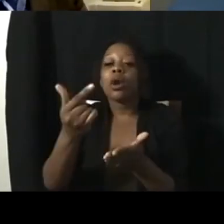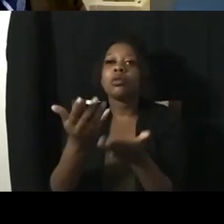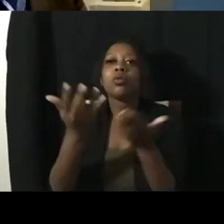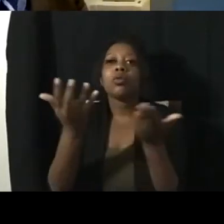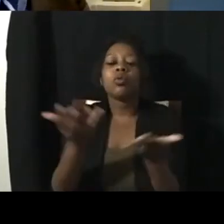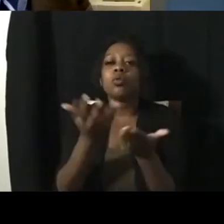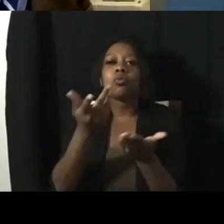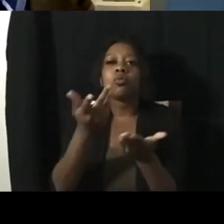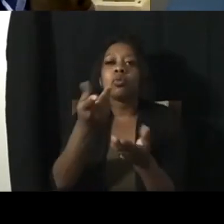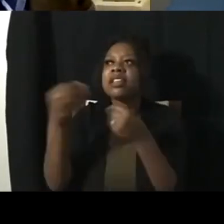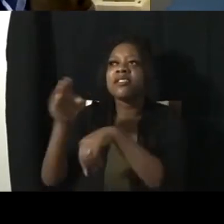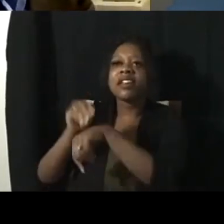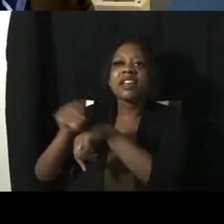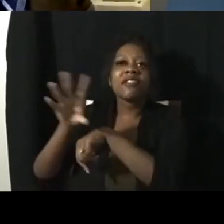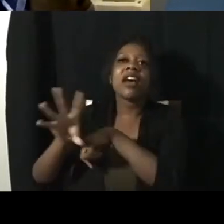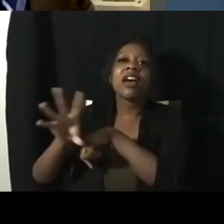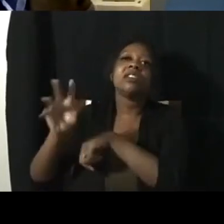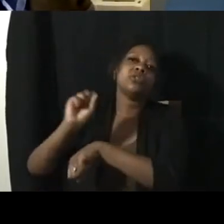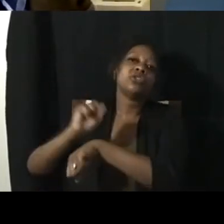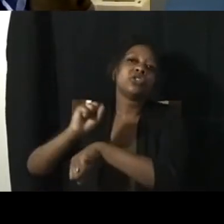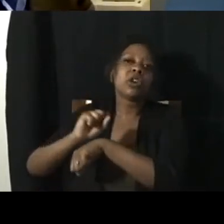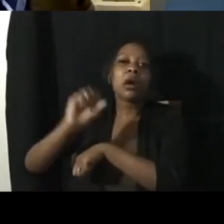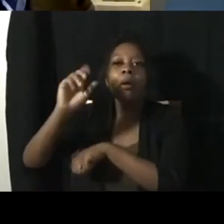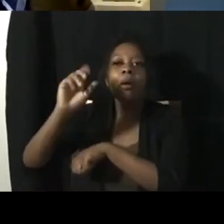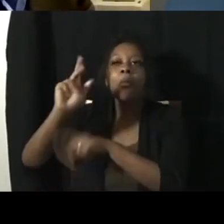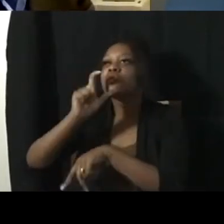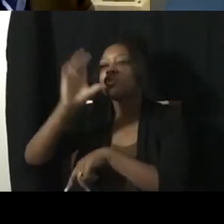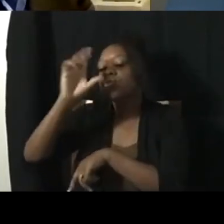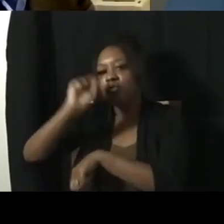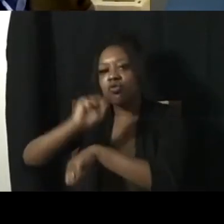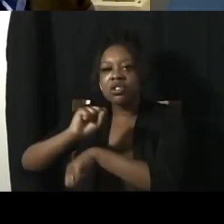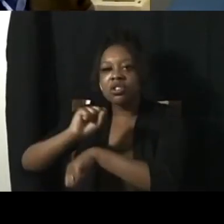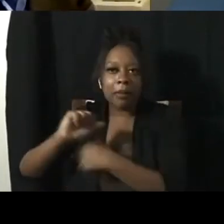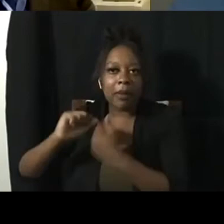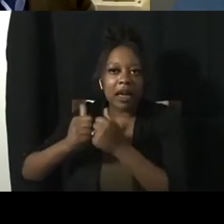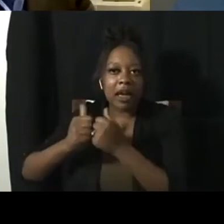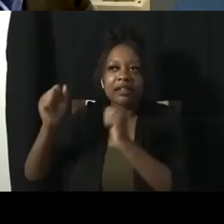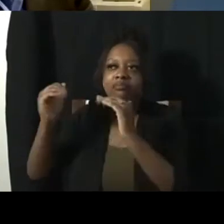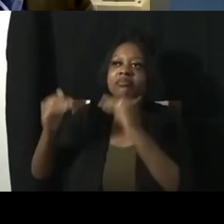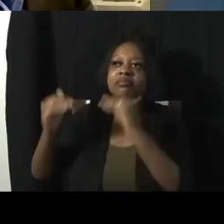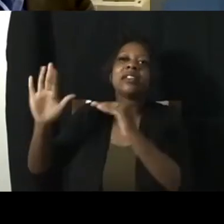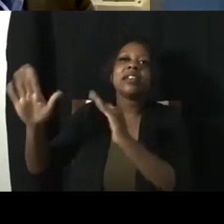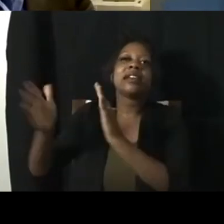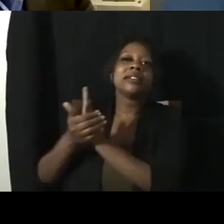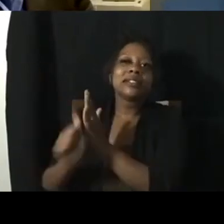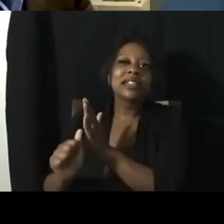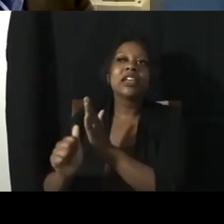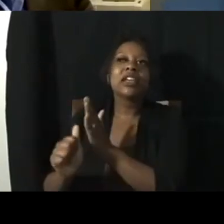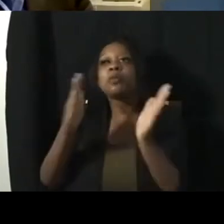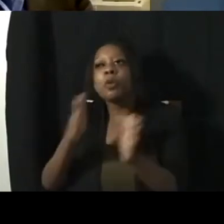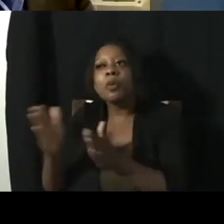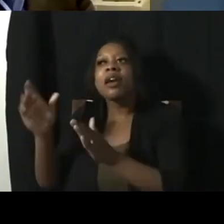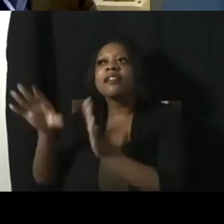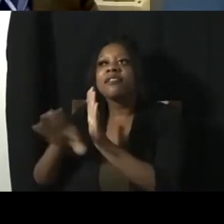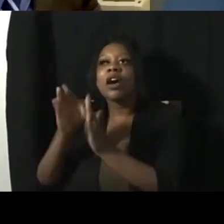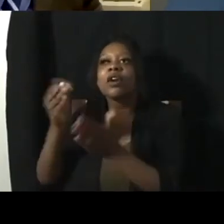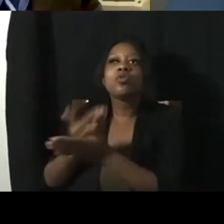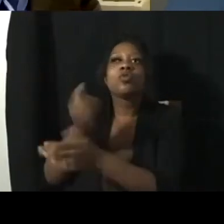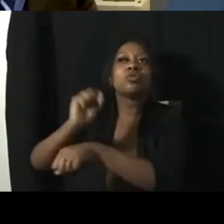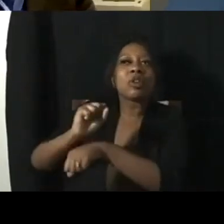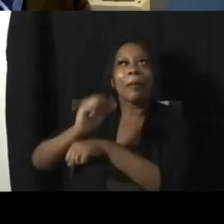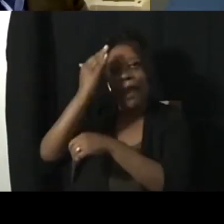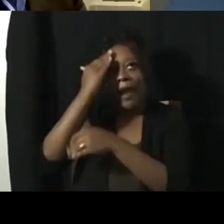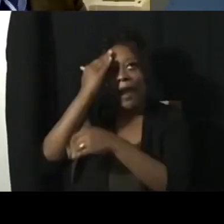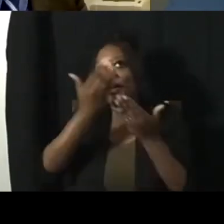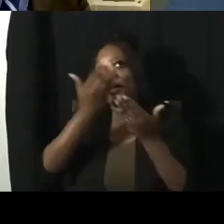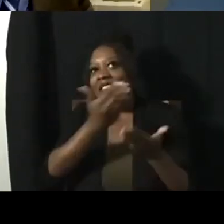at this moment to, bump up their skills and, prepare to find that new job, even with everything that's going on right now? I mean, much of the advice would be